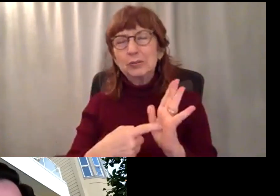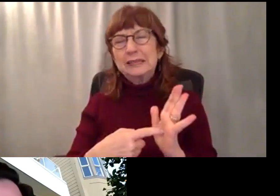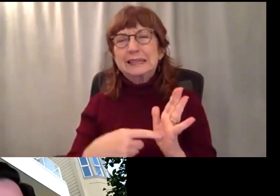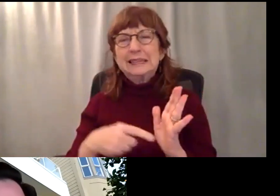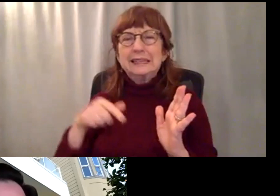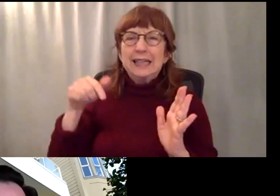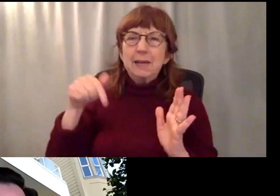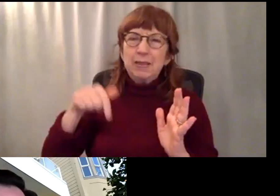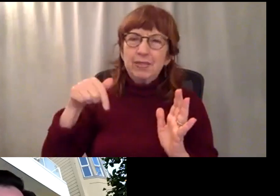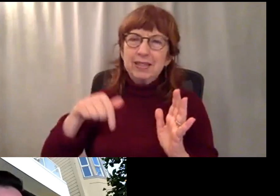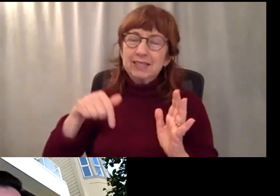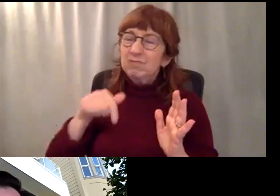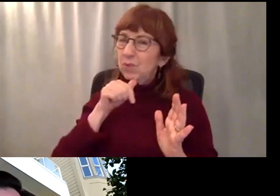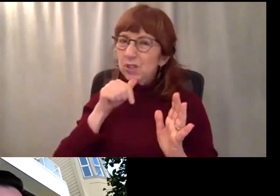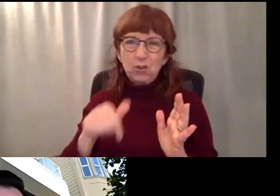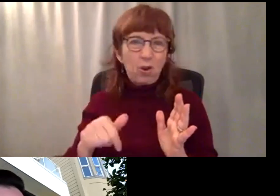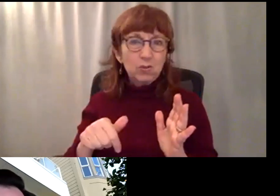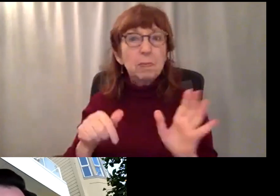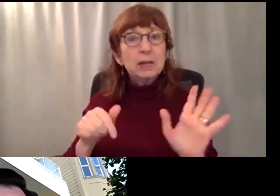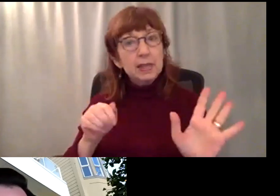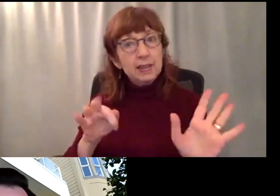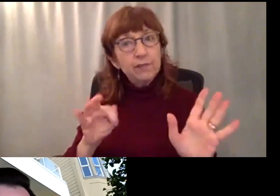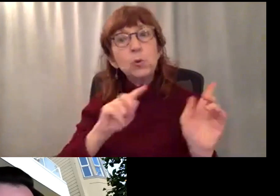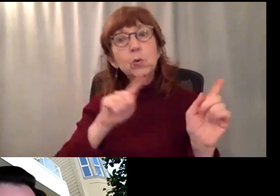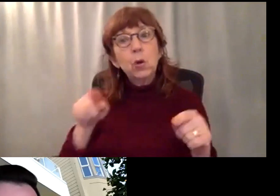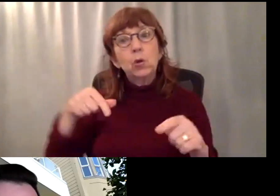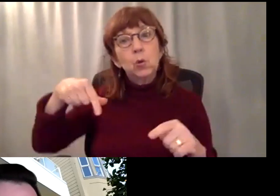case, we don't. But if you go to the